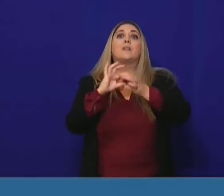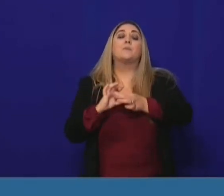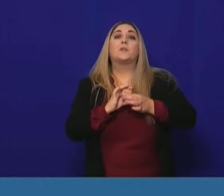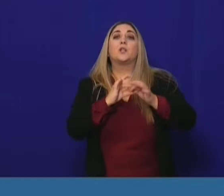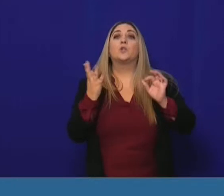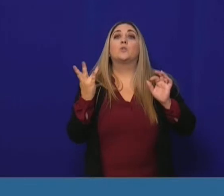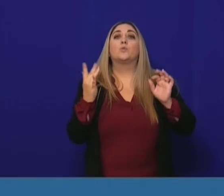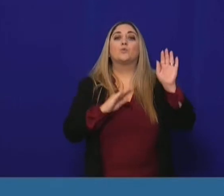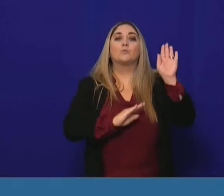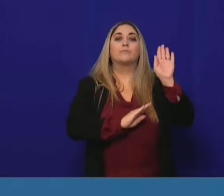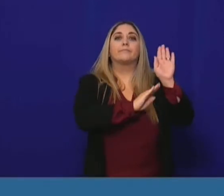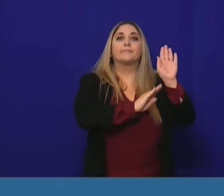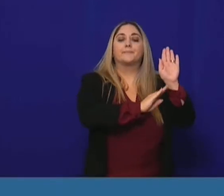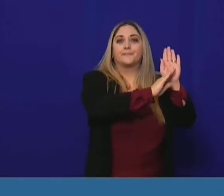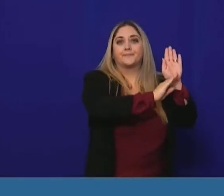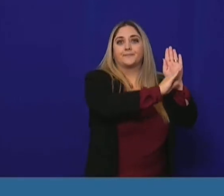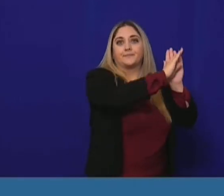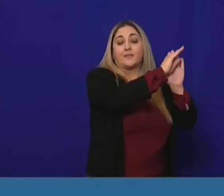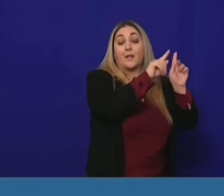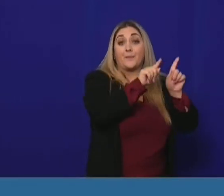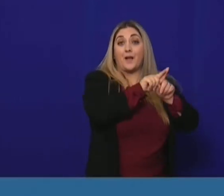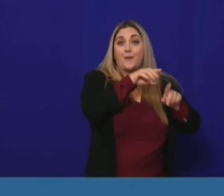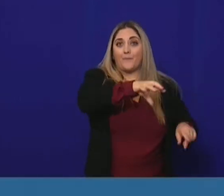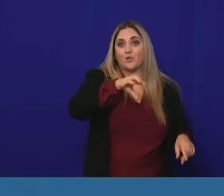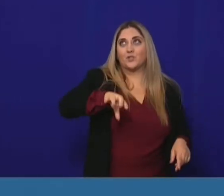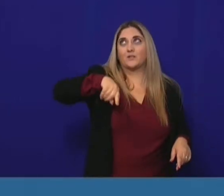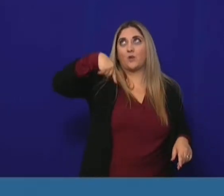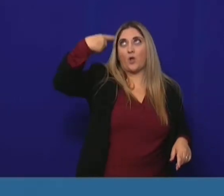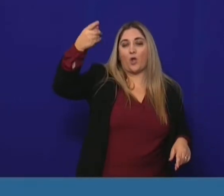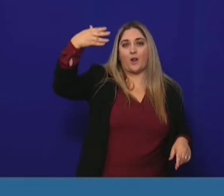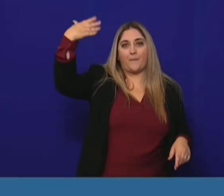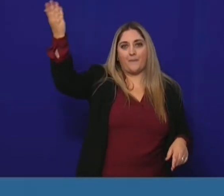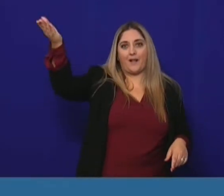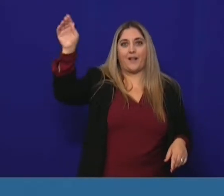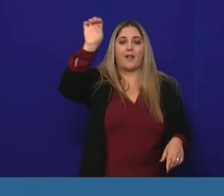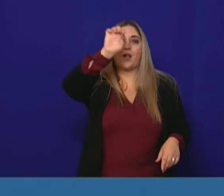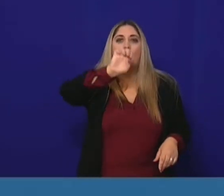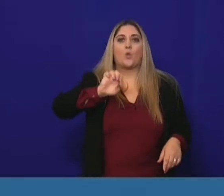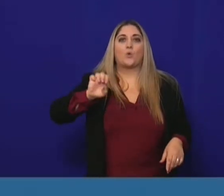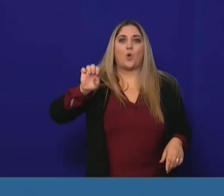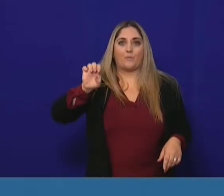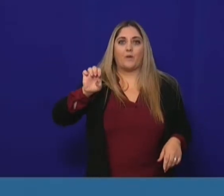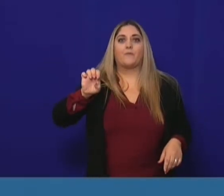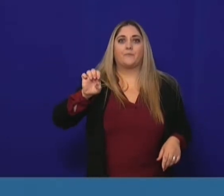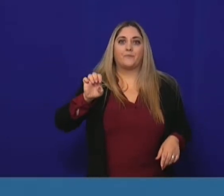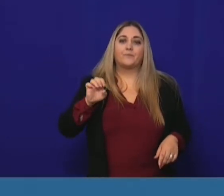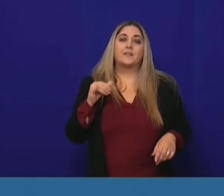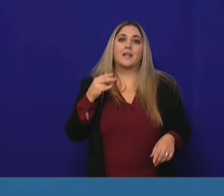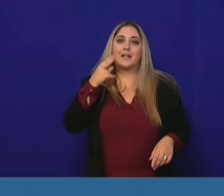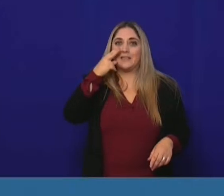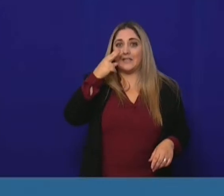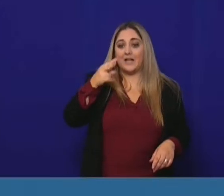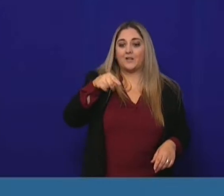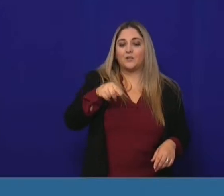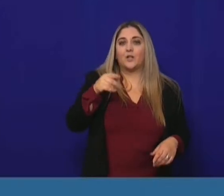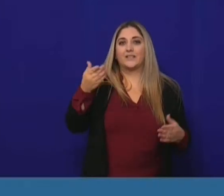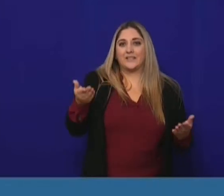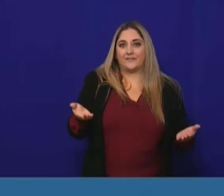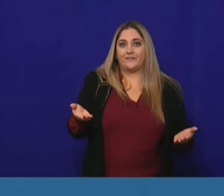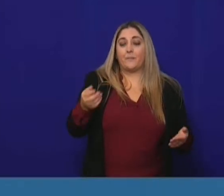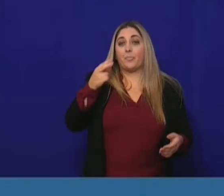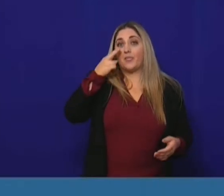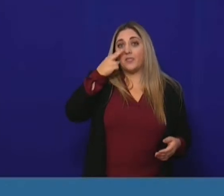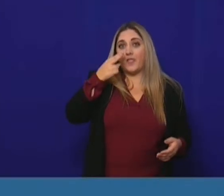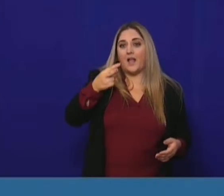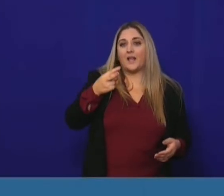ħafna bħalma qegħdin naraw f'pajjiżi oħra Ewropej, u jekk inħarsu lejn ix-xejra ta' dawn il-każijiet qegħdin naraw li